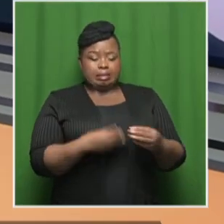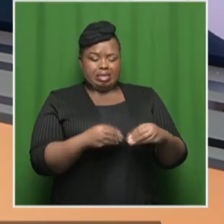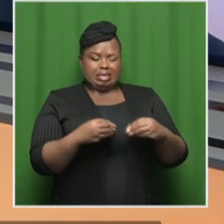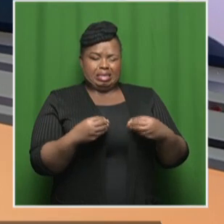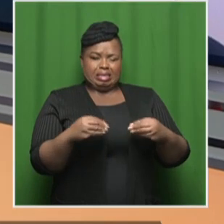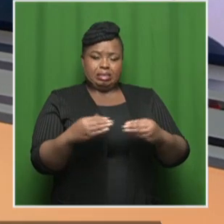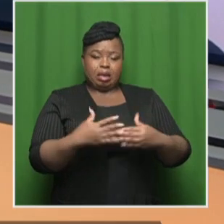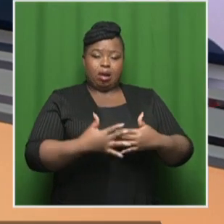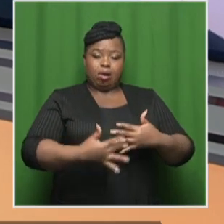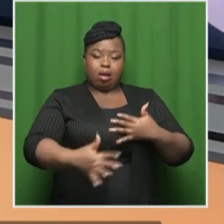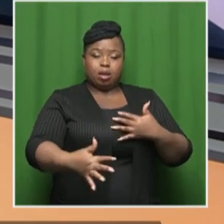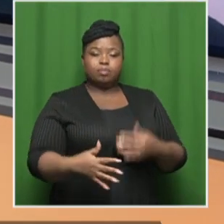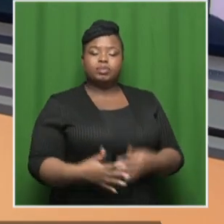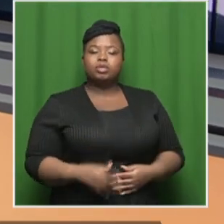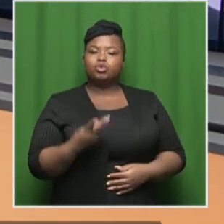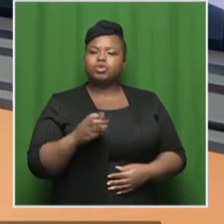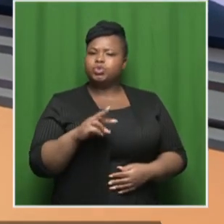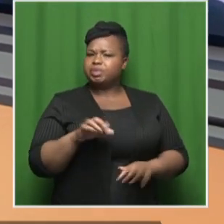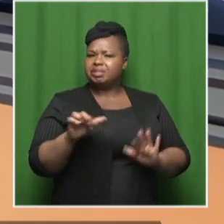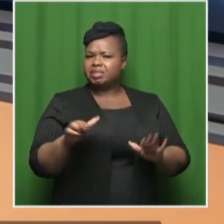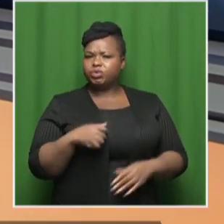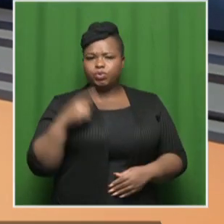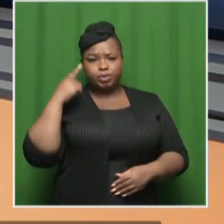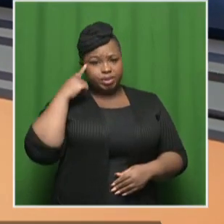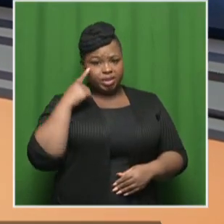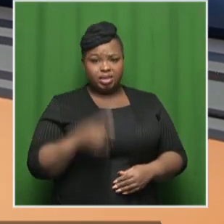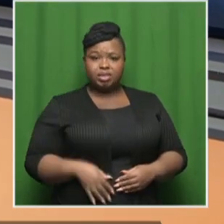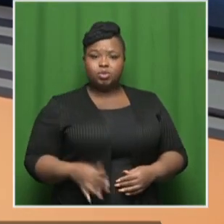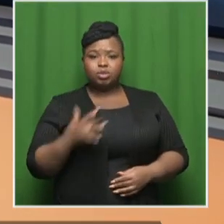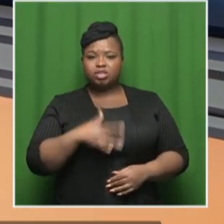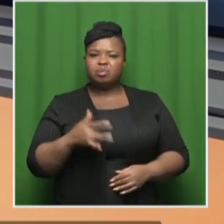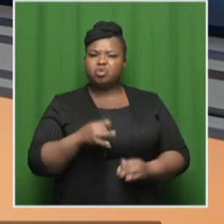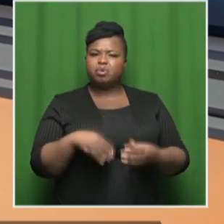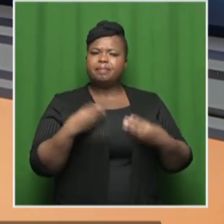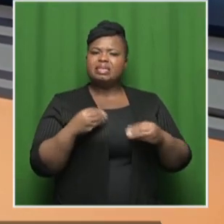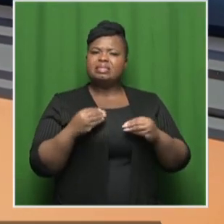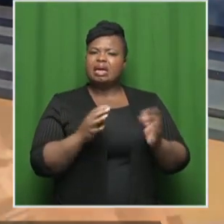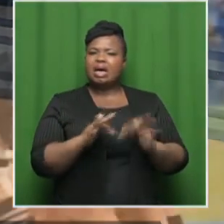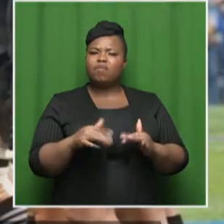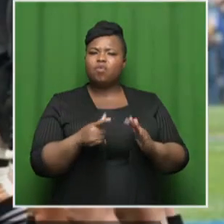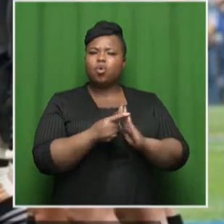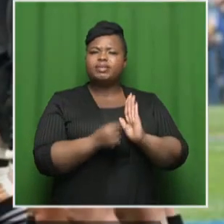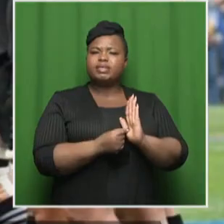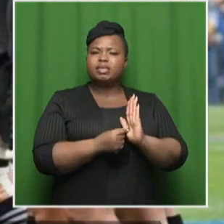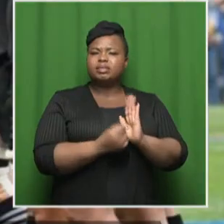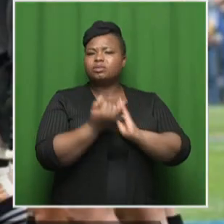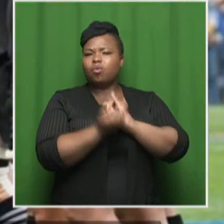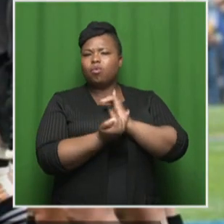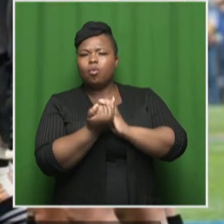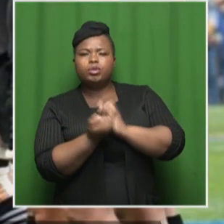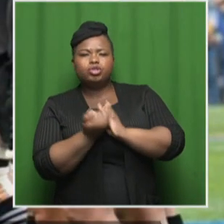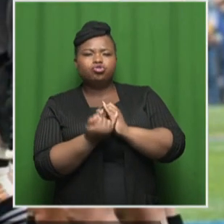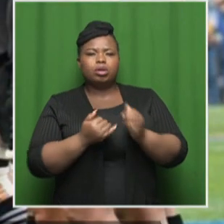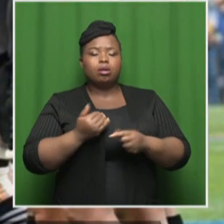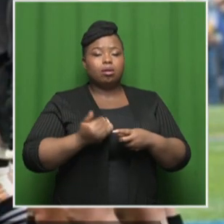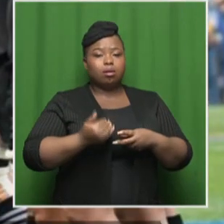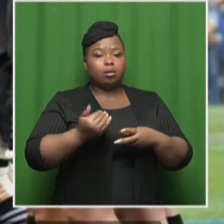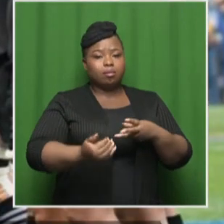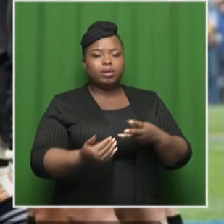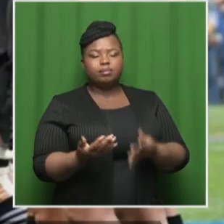Perhaps when you look at 2026, how do you think the Rugby Championship calendar will be affected then? And as you answer that question for